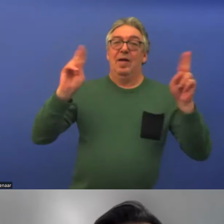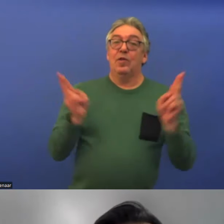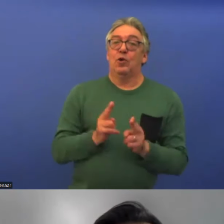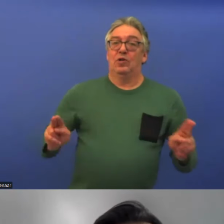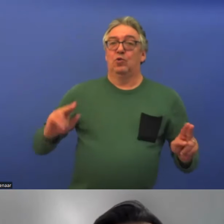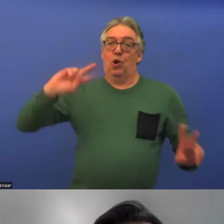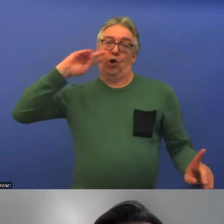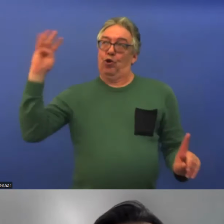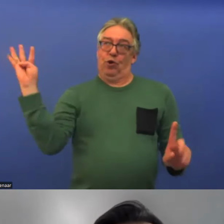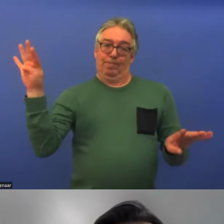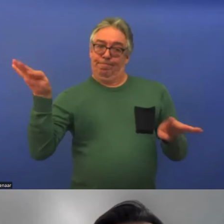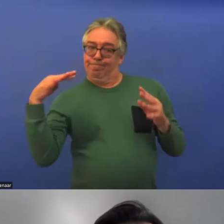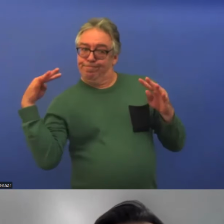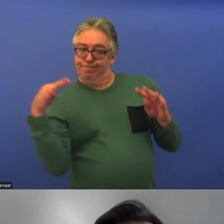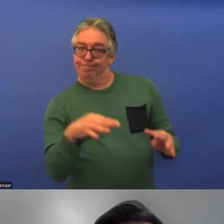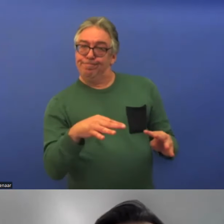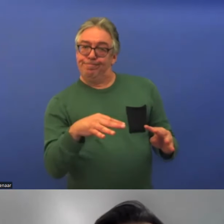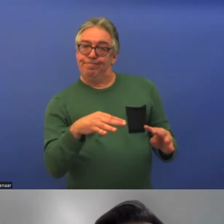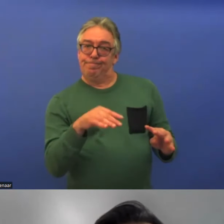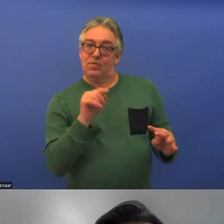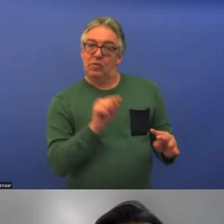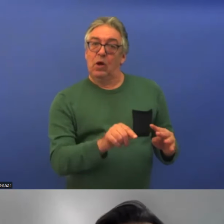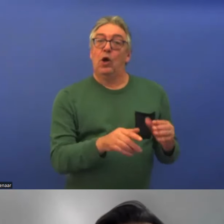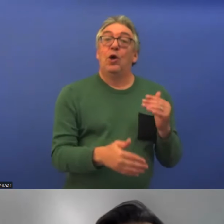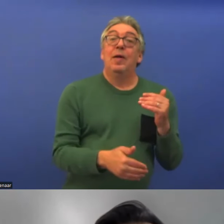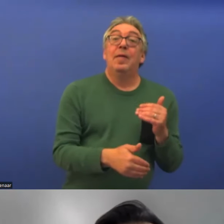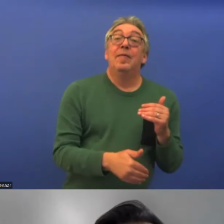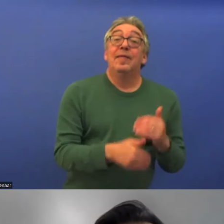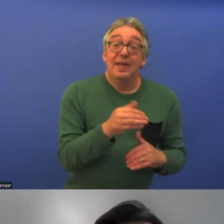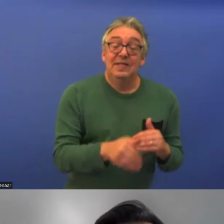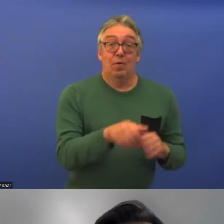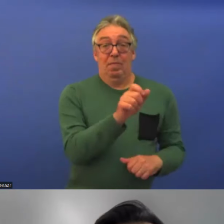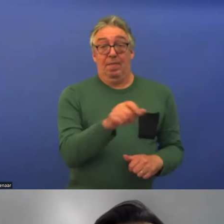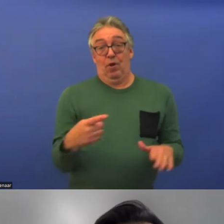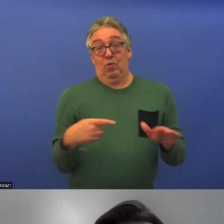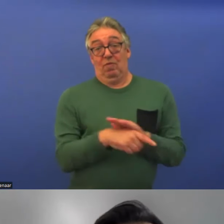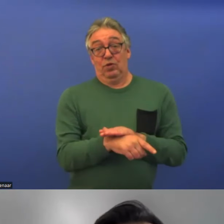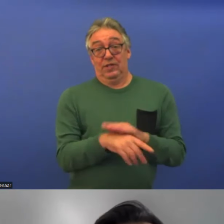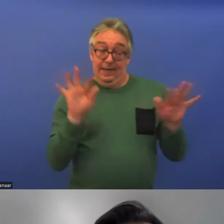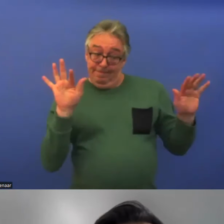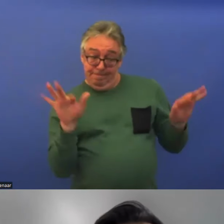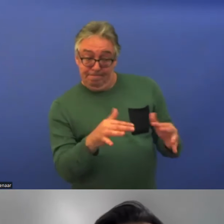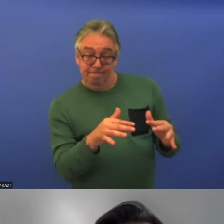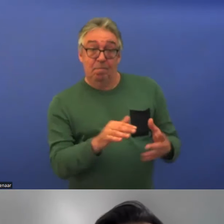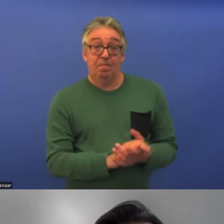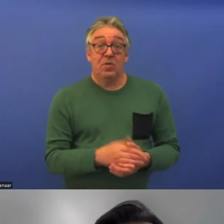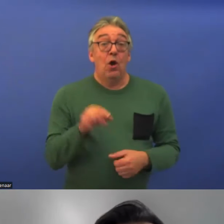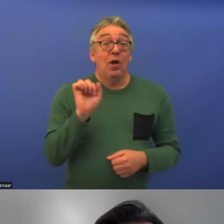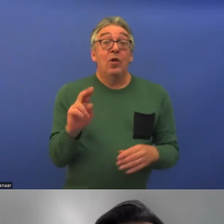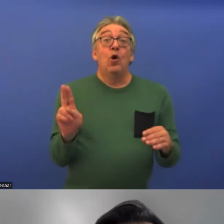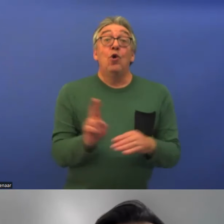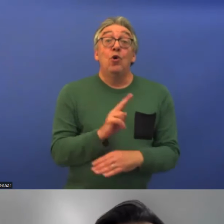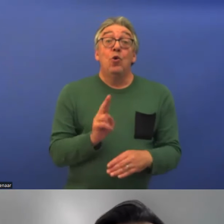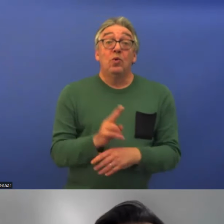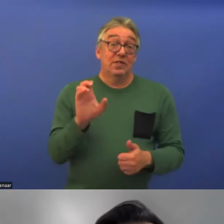facing displaced and stateless persons with disabilities. And this can be something that using the CRPD or other mechanisms